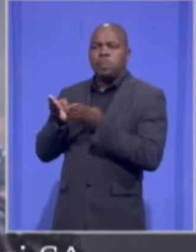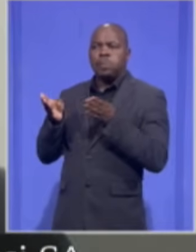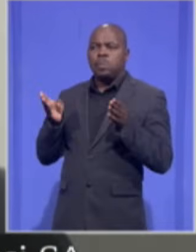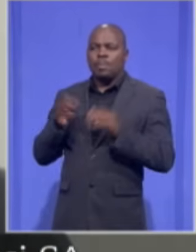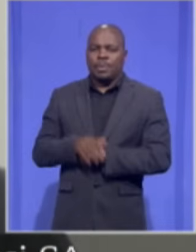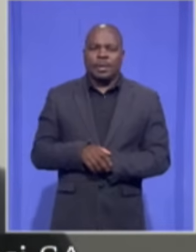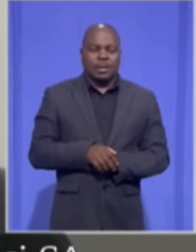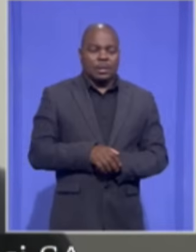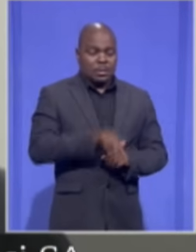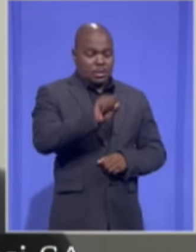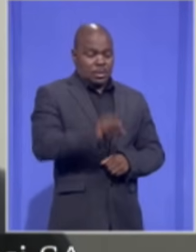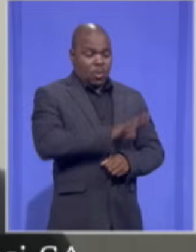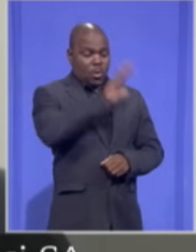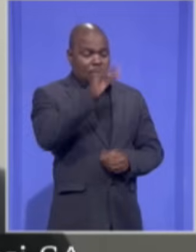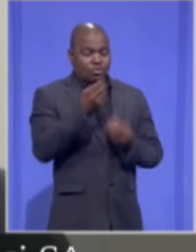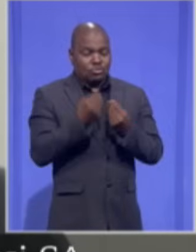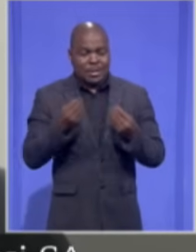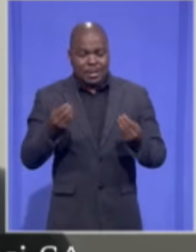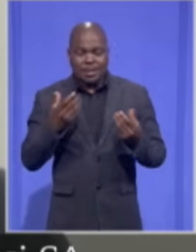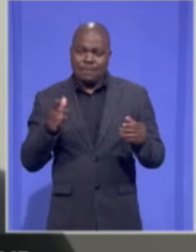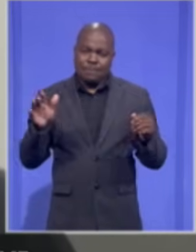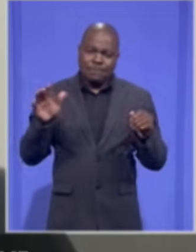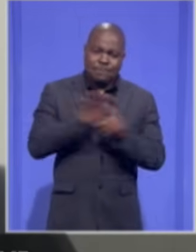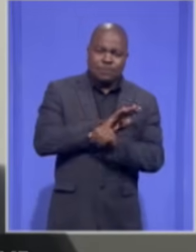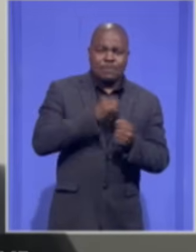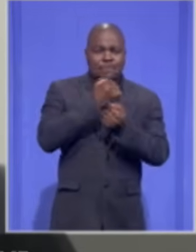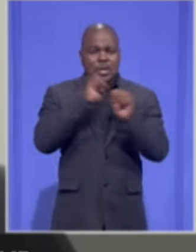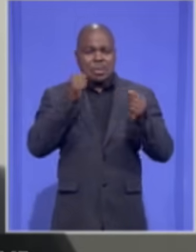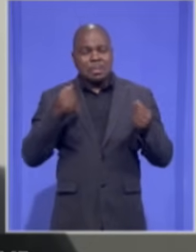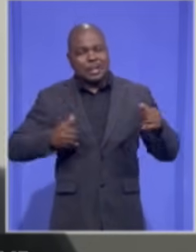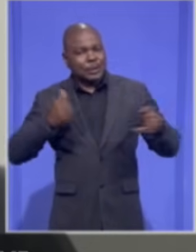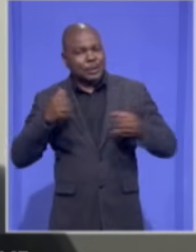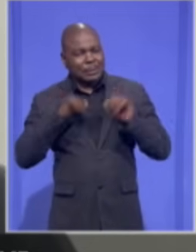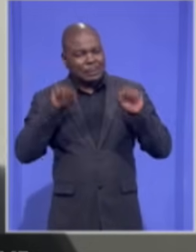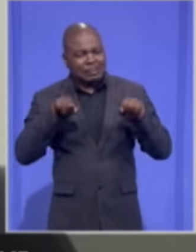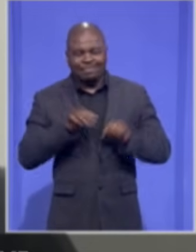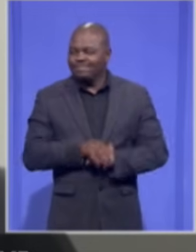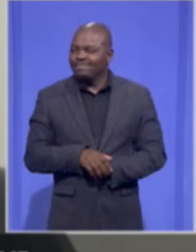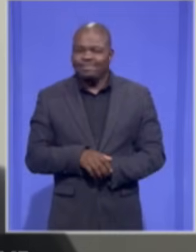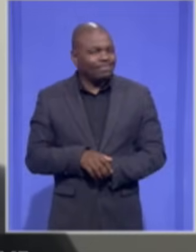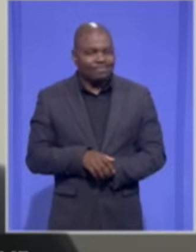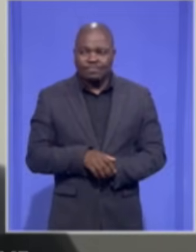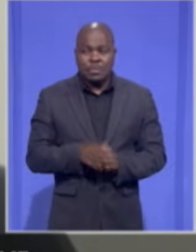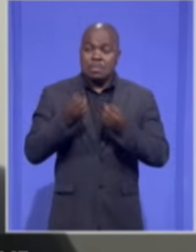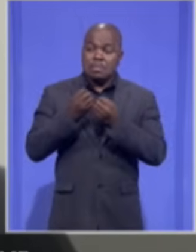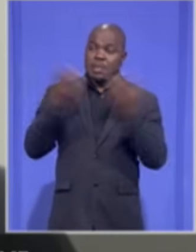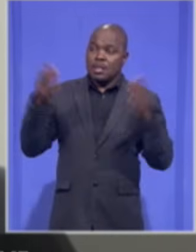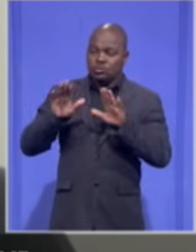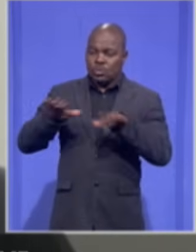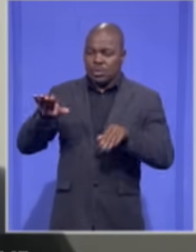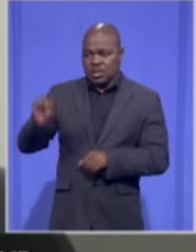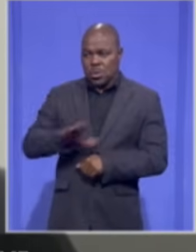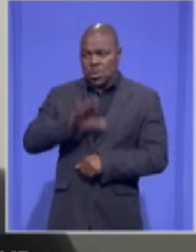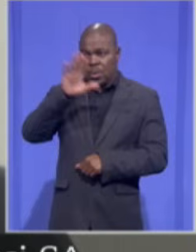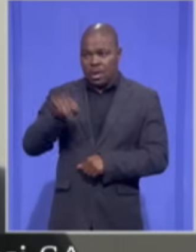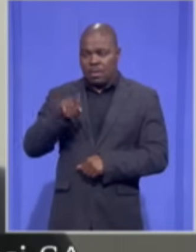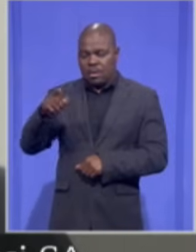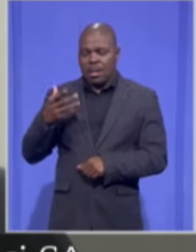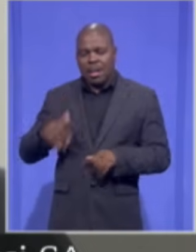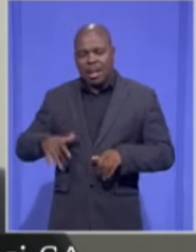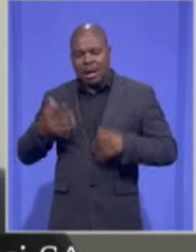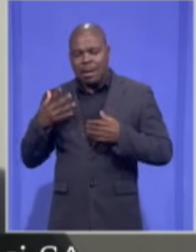of South Africa have not experienced the fullness of freedom. Many children in South Africa still live below the poverty line.